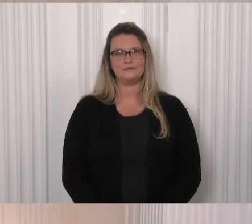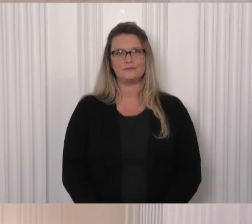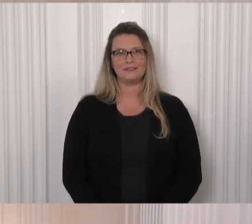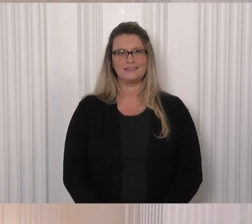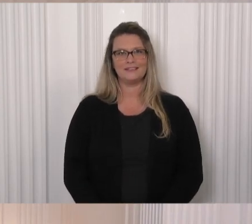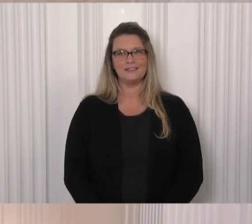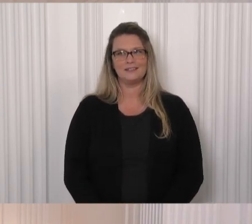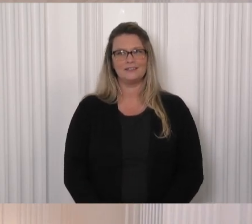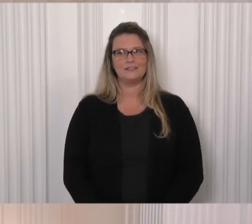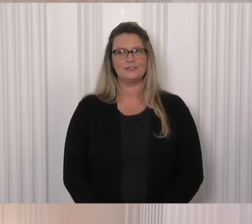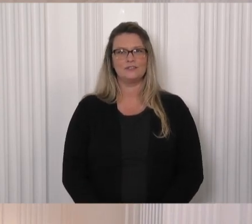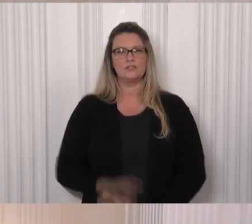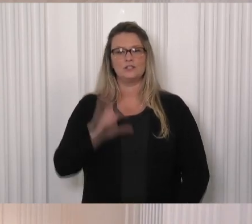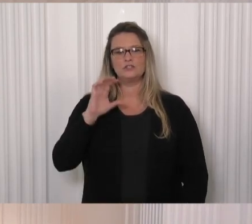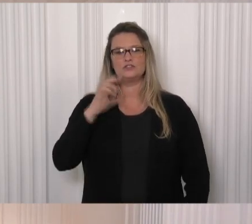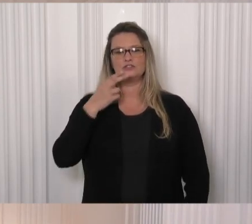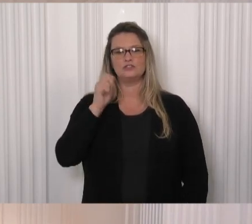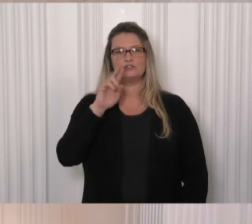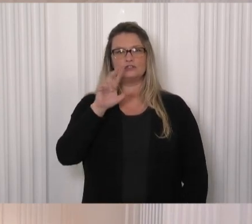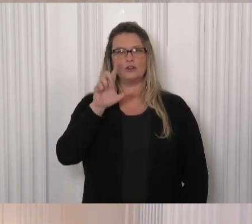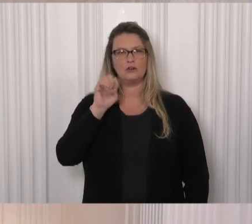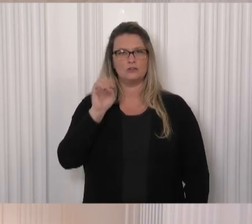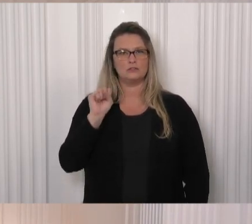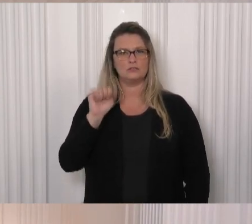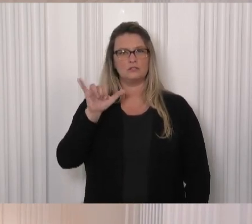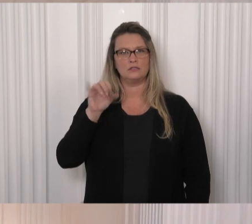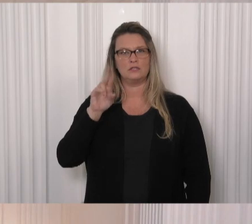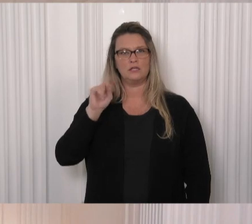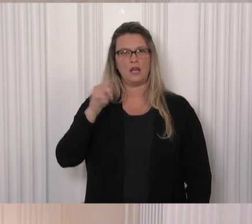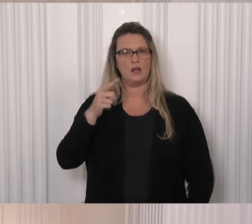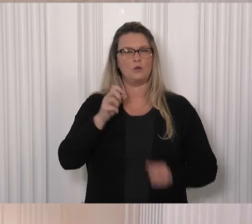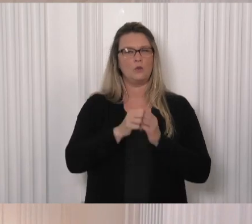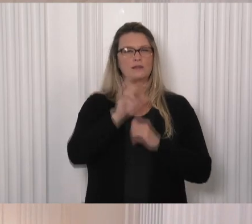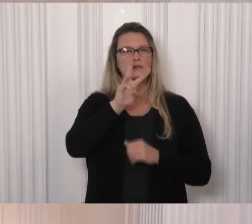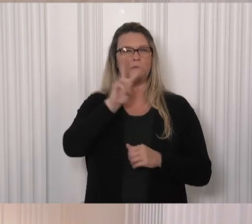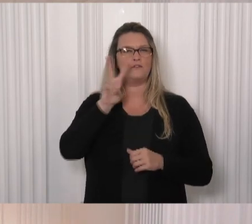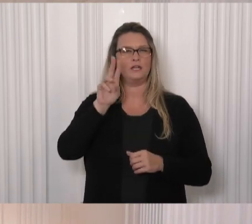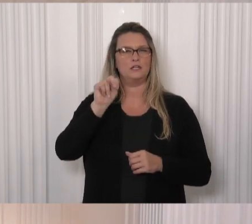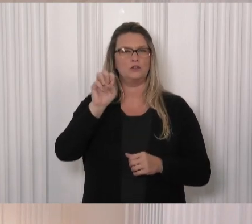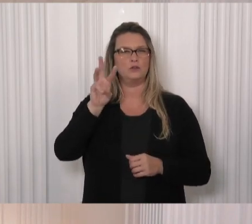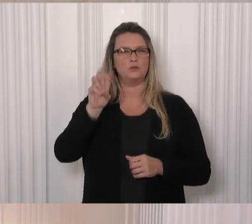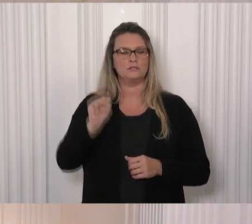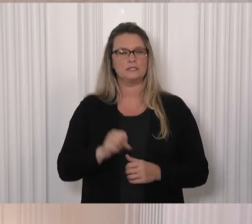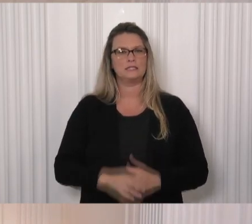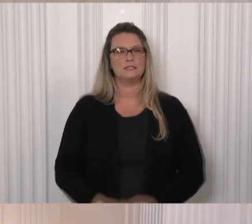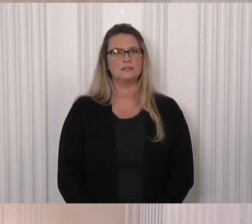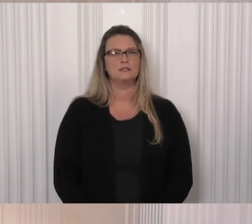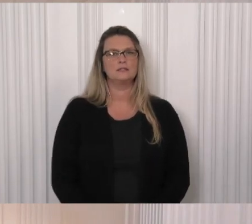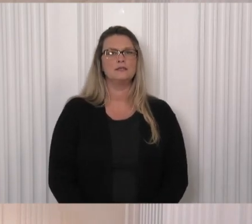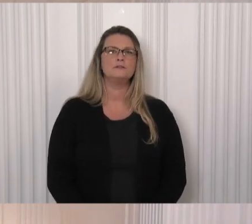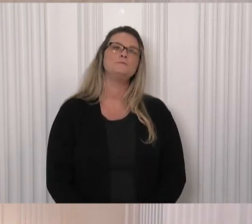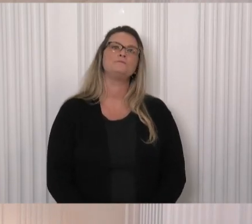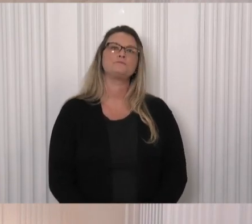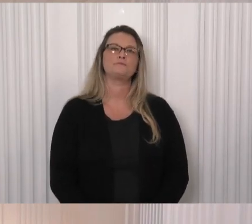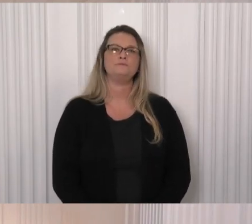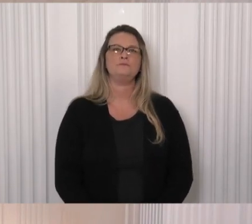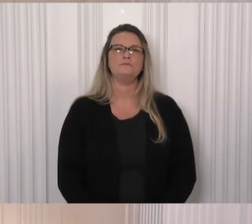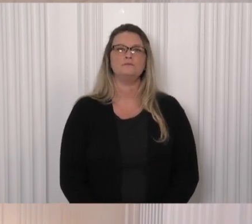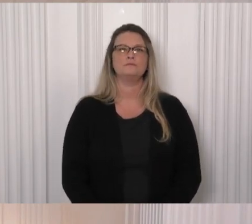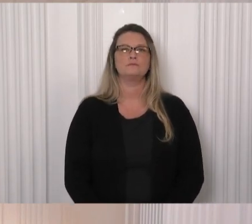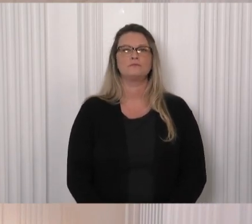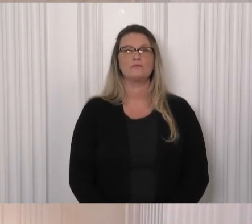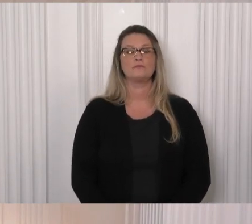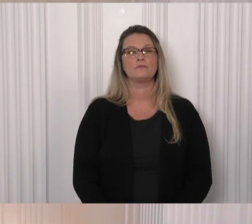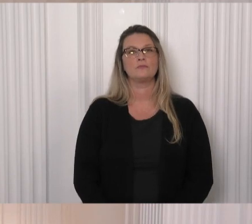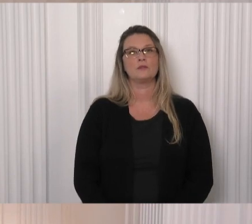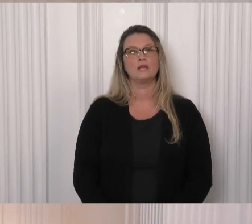Charles Young with WV News. Hi, this is Charles Young. Sir, could you be more